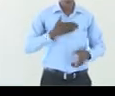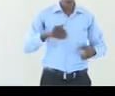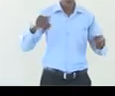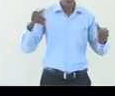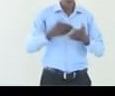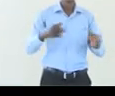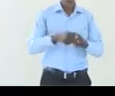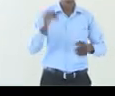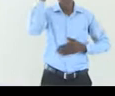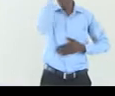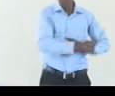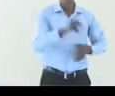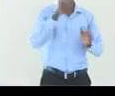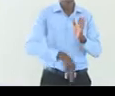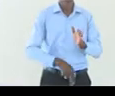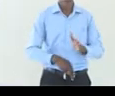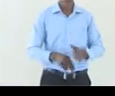Idiot.